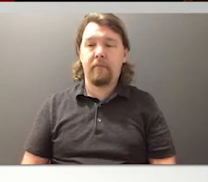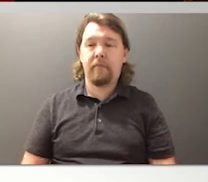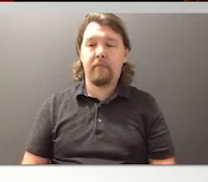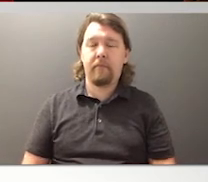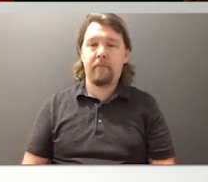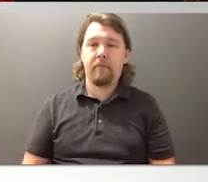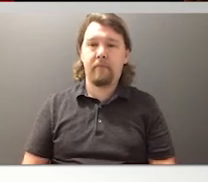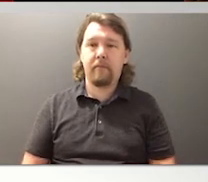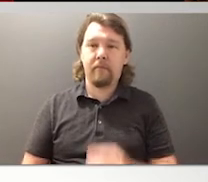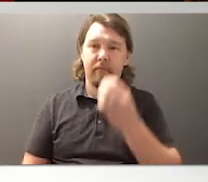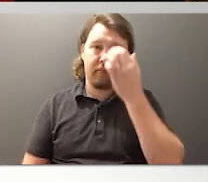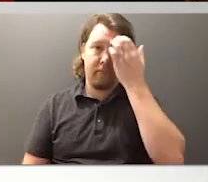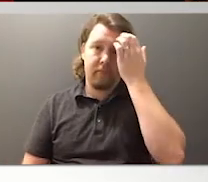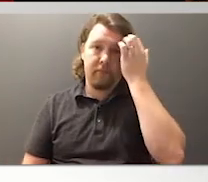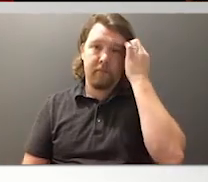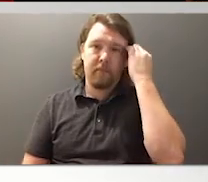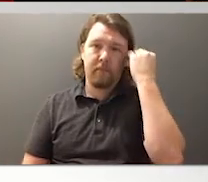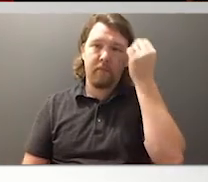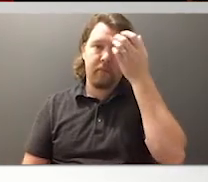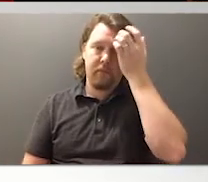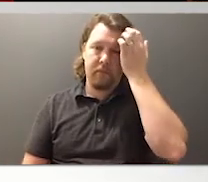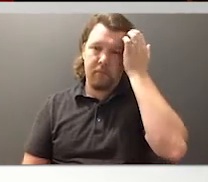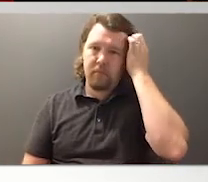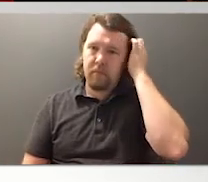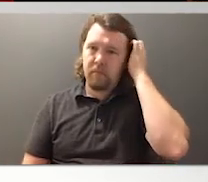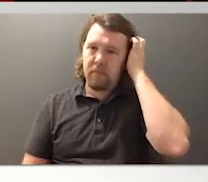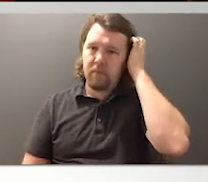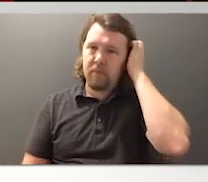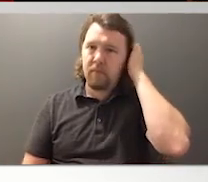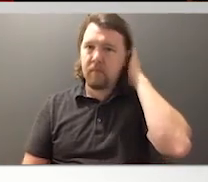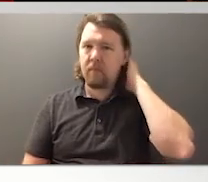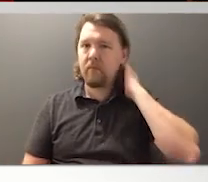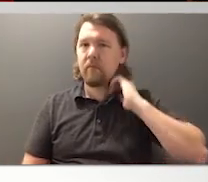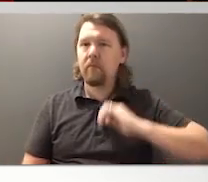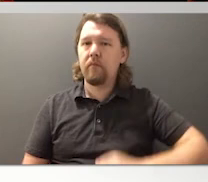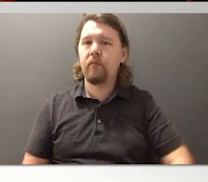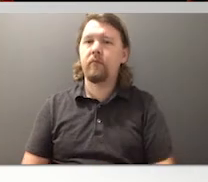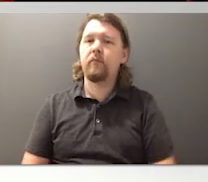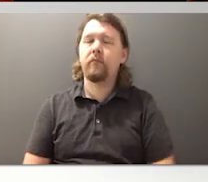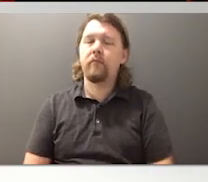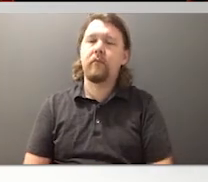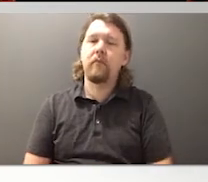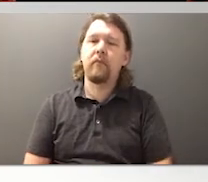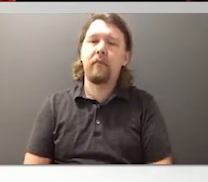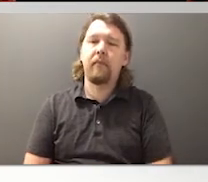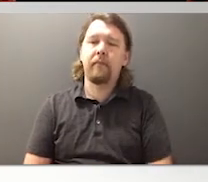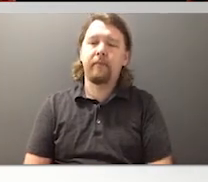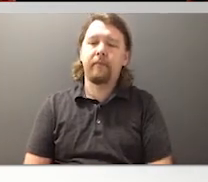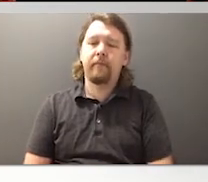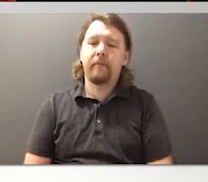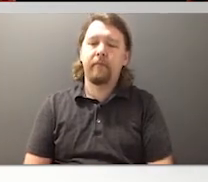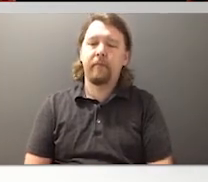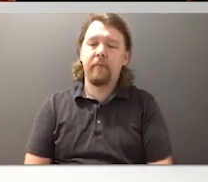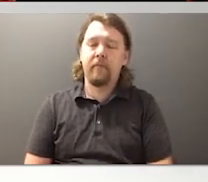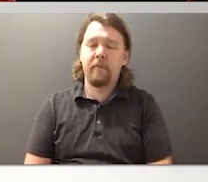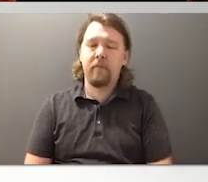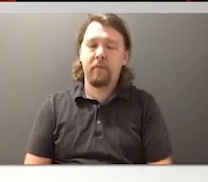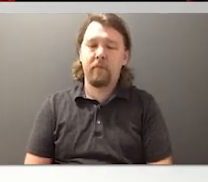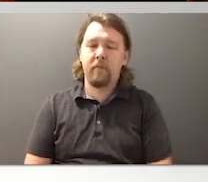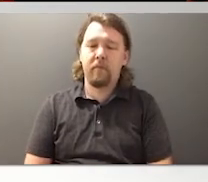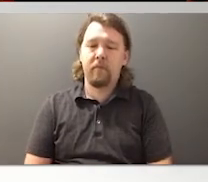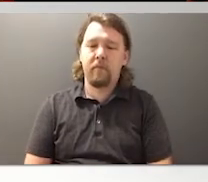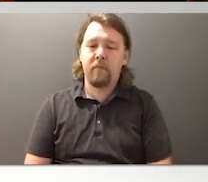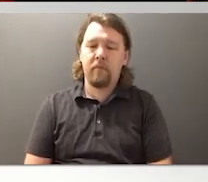Just a question about the funding. You said if you're a current family, I have one son that's a current recipient,